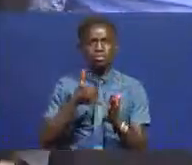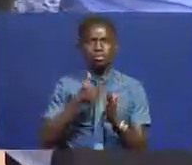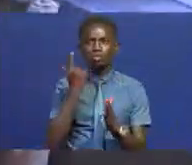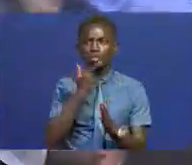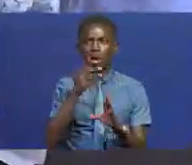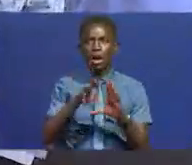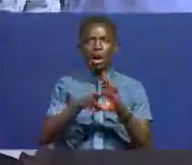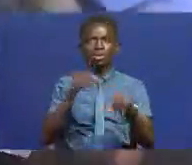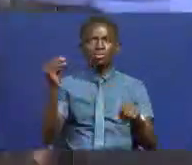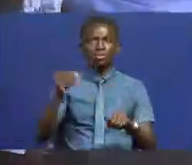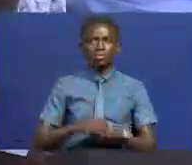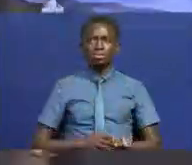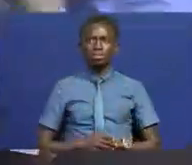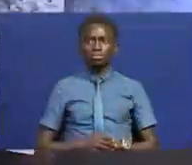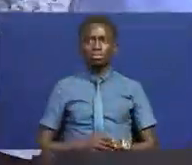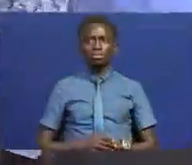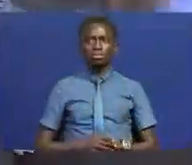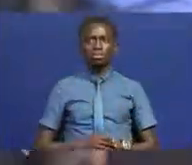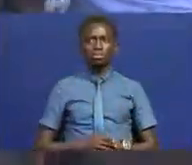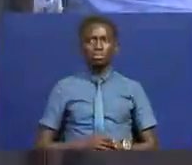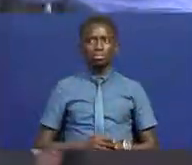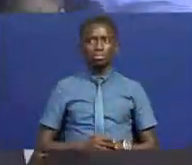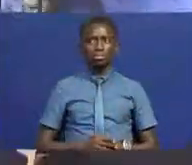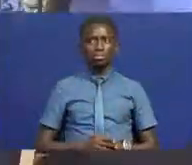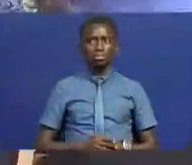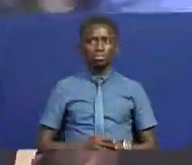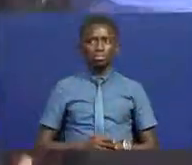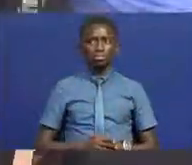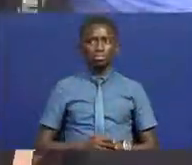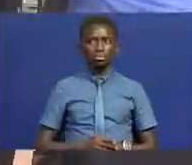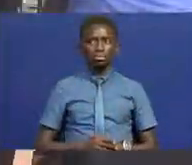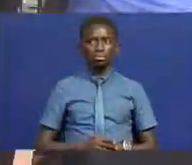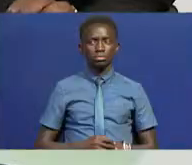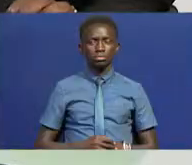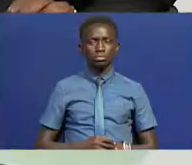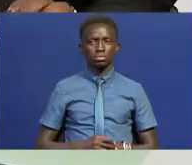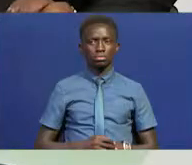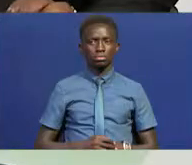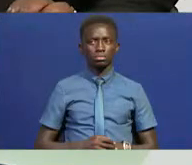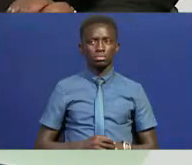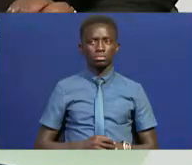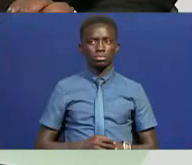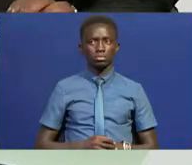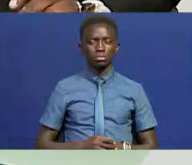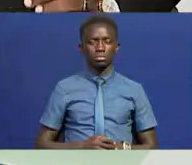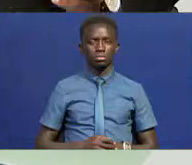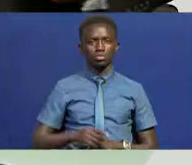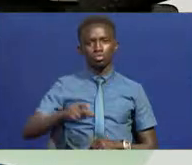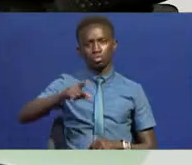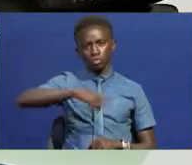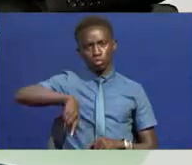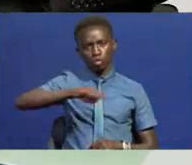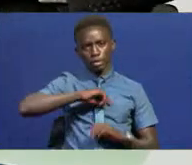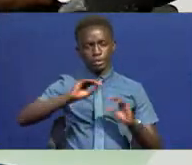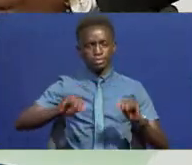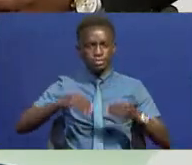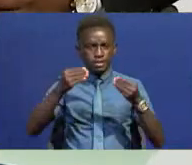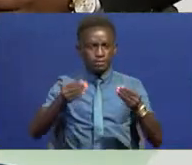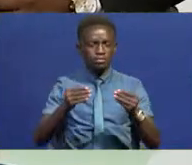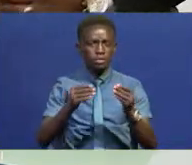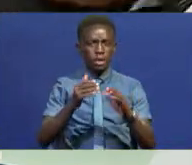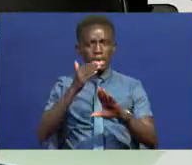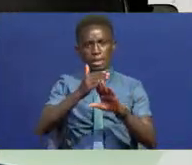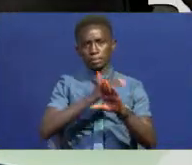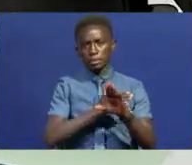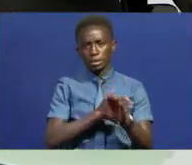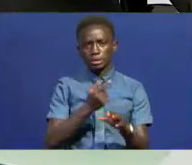The union is Right, we want to give you a very quick flood update, but probably before we